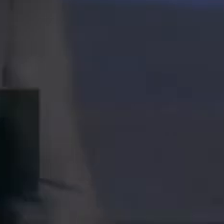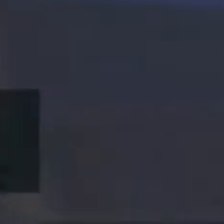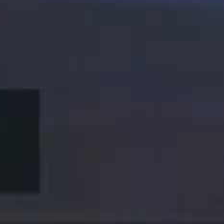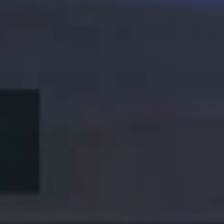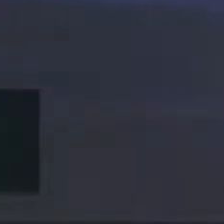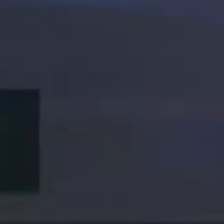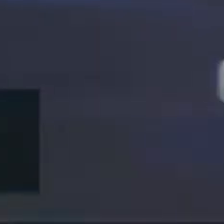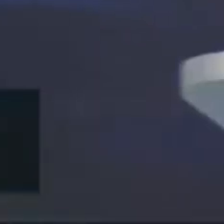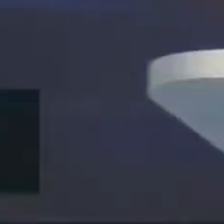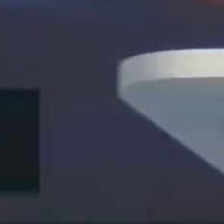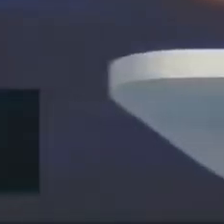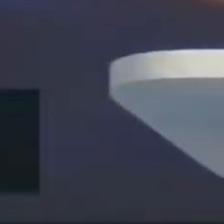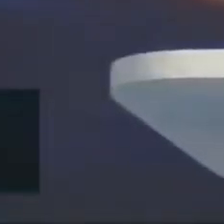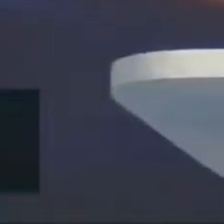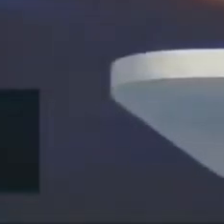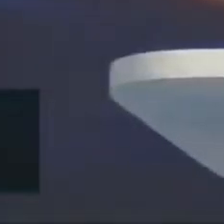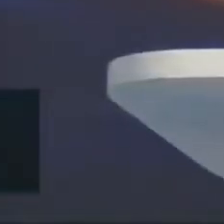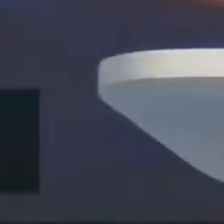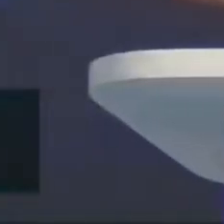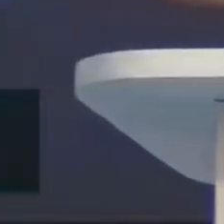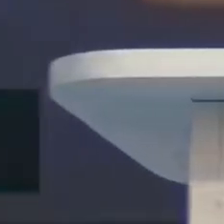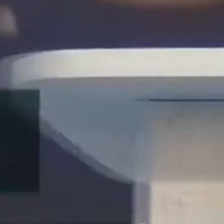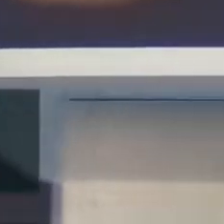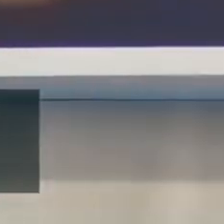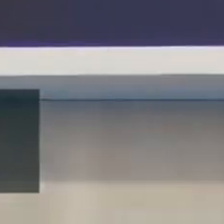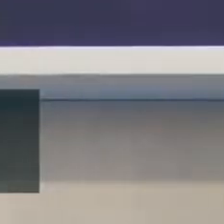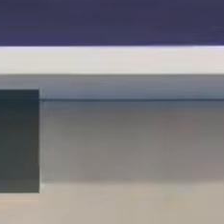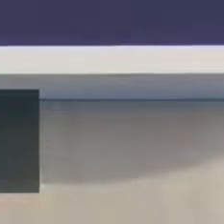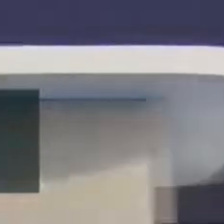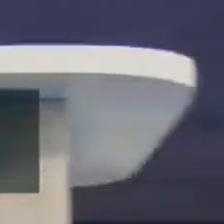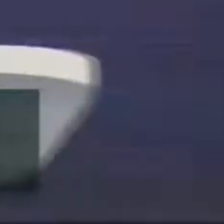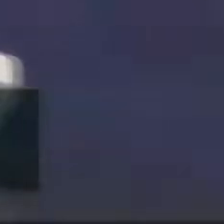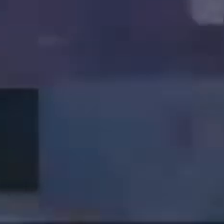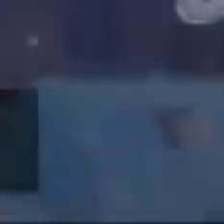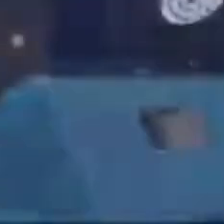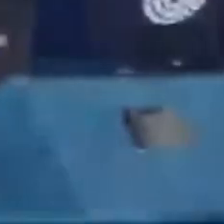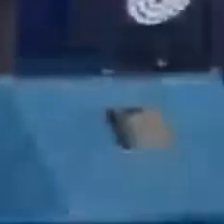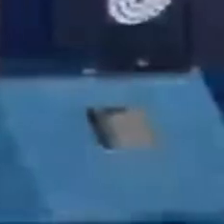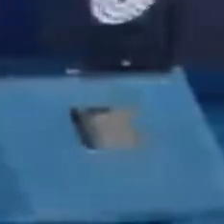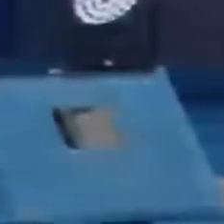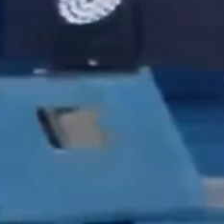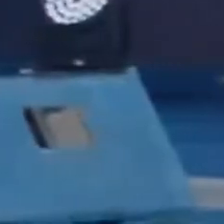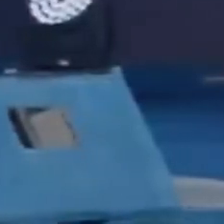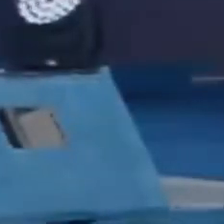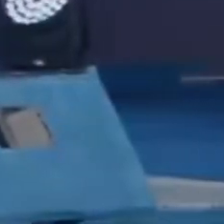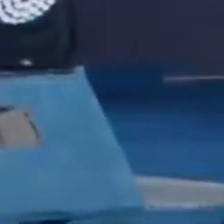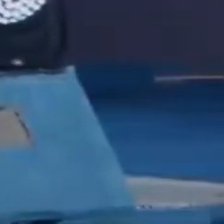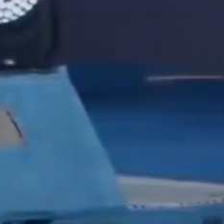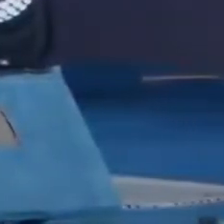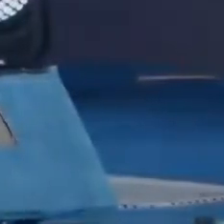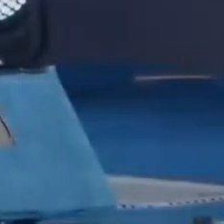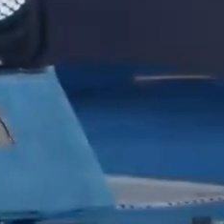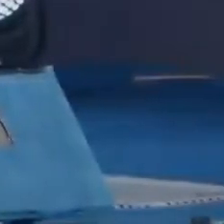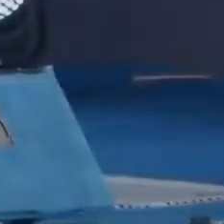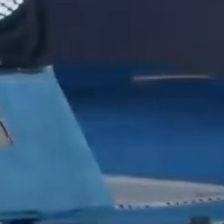everything, and you say, you understand that Joshua at this time was more than 80 years of age.